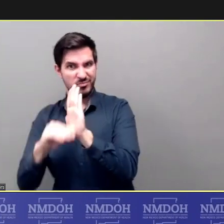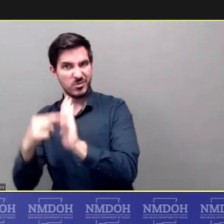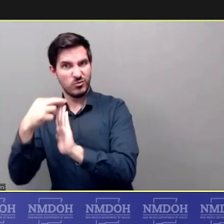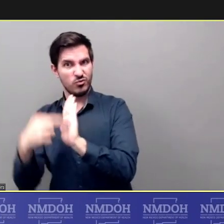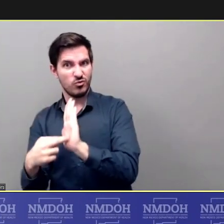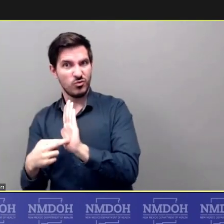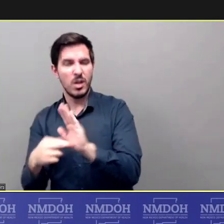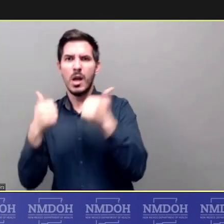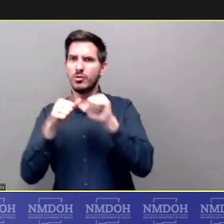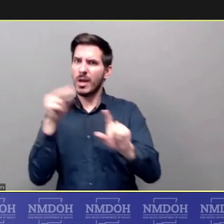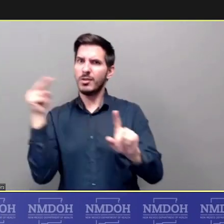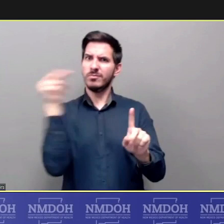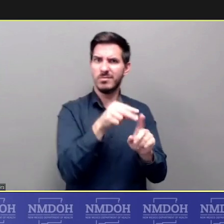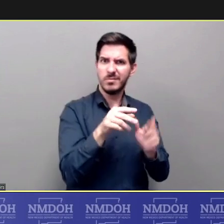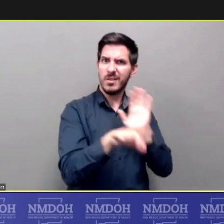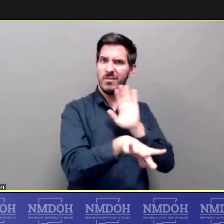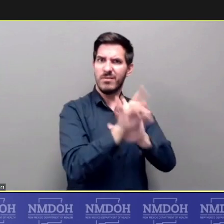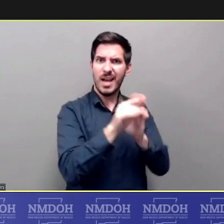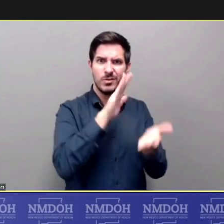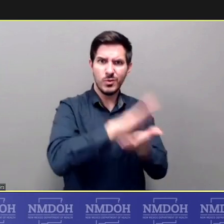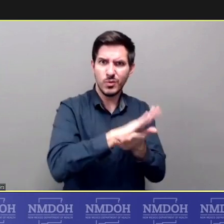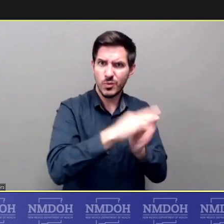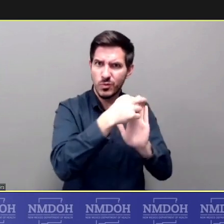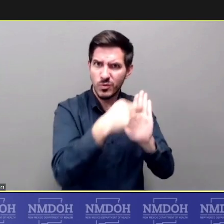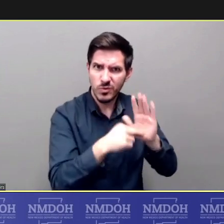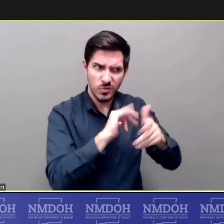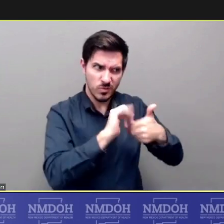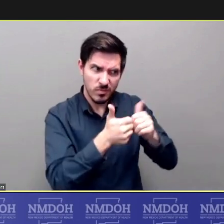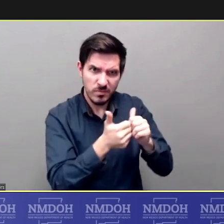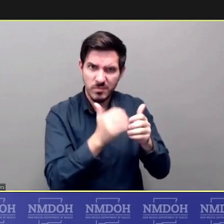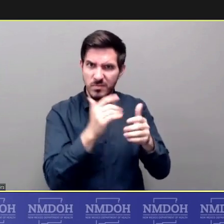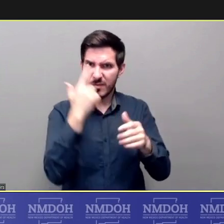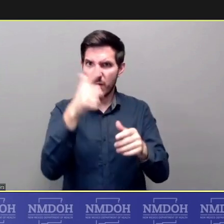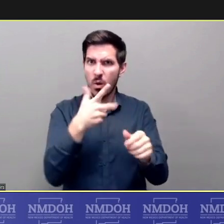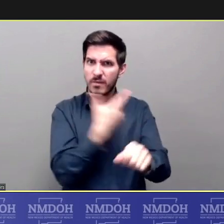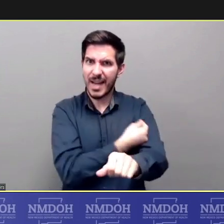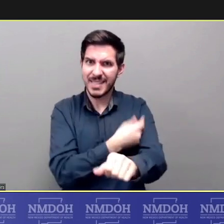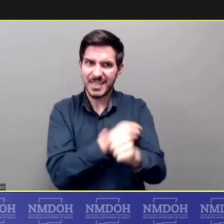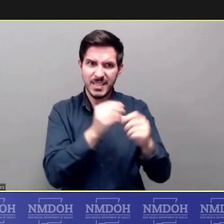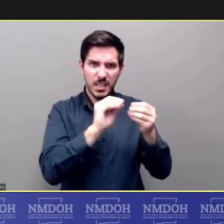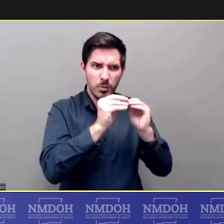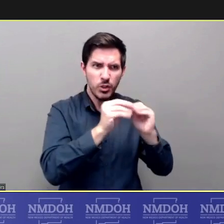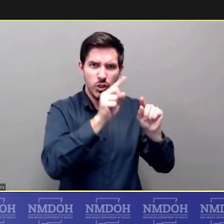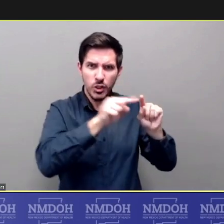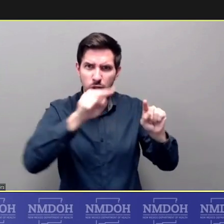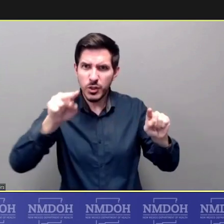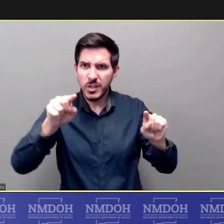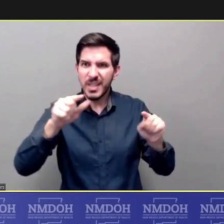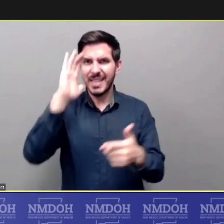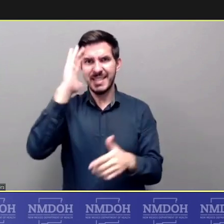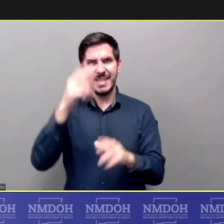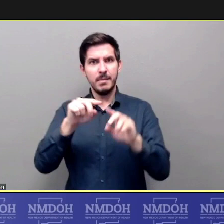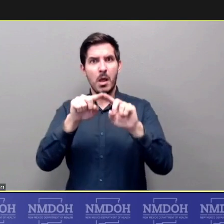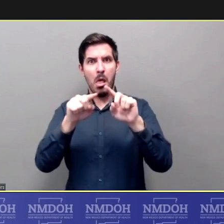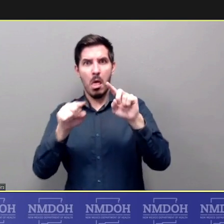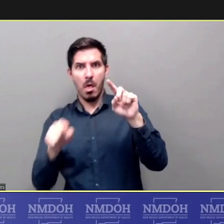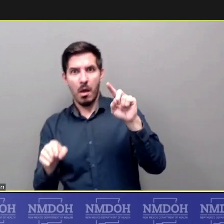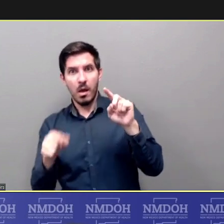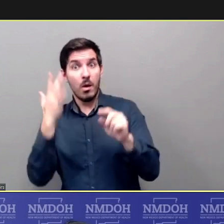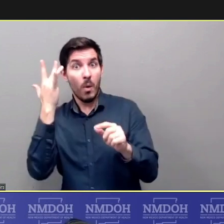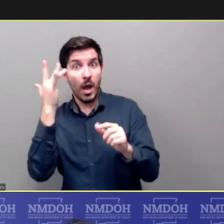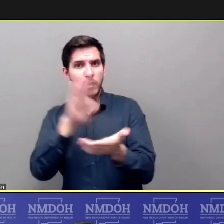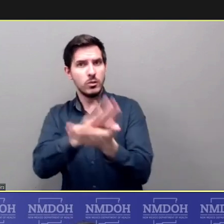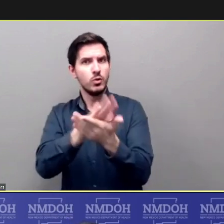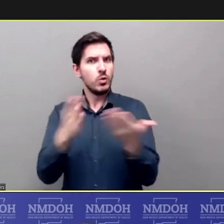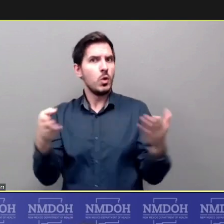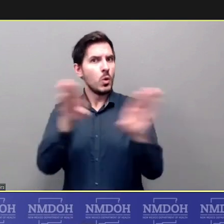exemption trends earlier today, and I think as far as I could tell, it looks like everybody's sort of dropped off because schools were closed for the